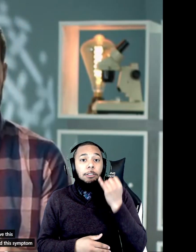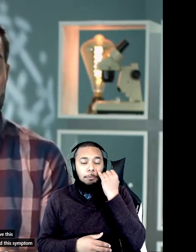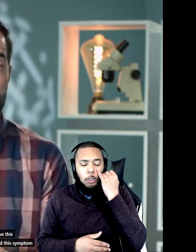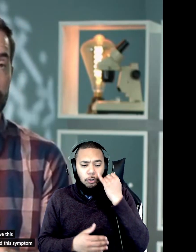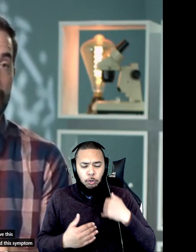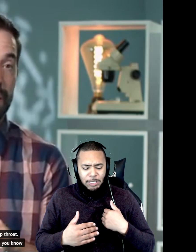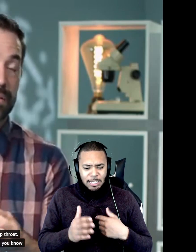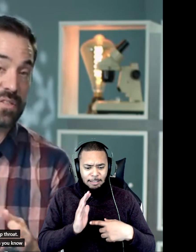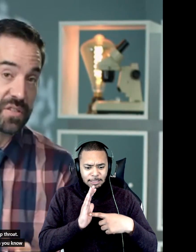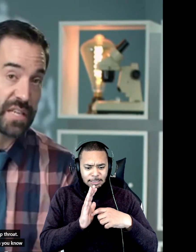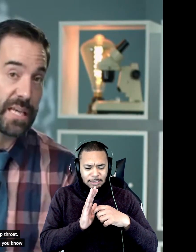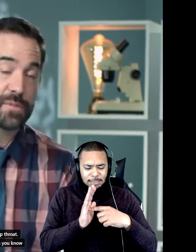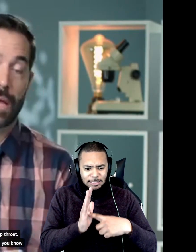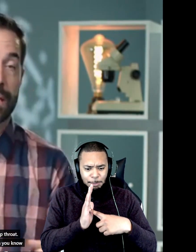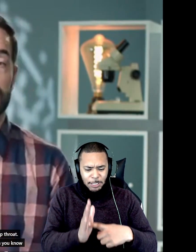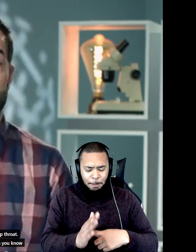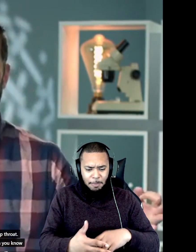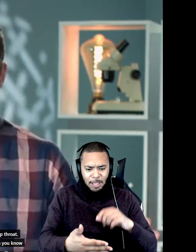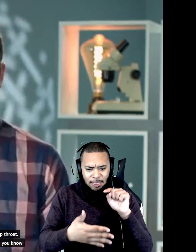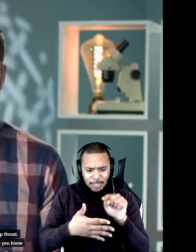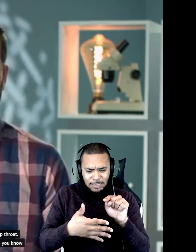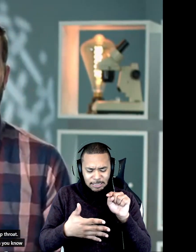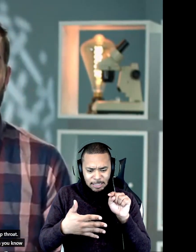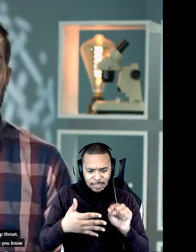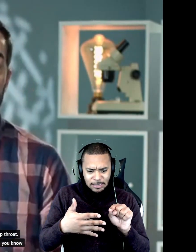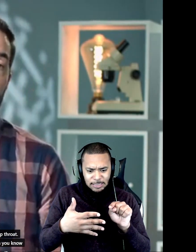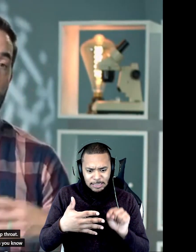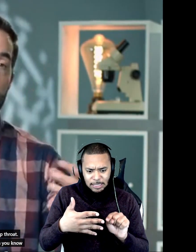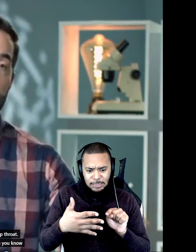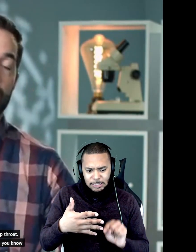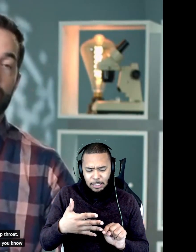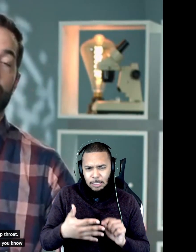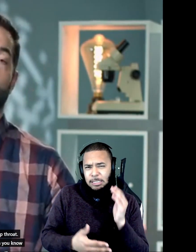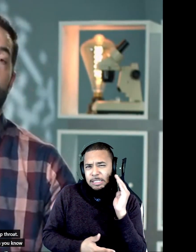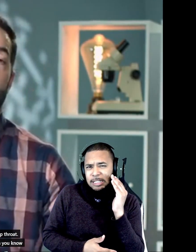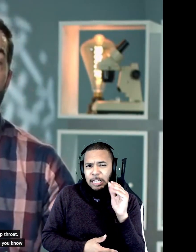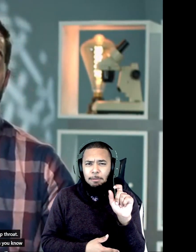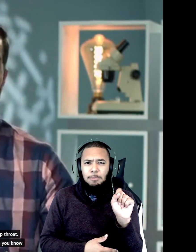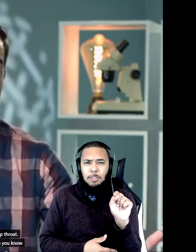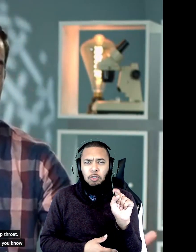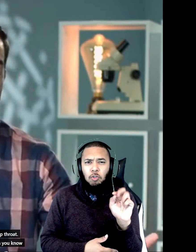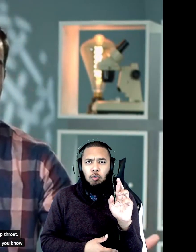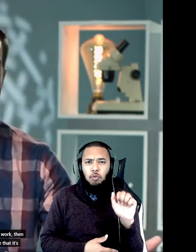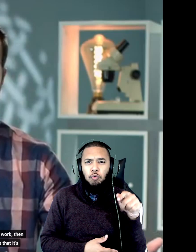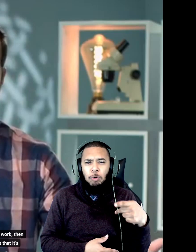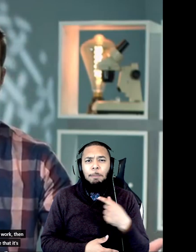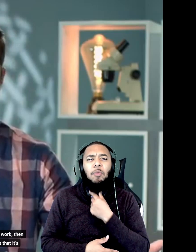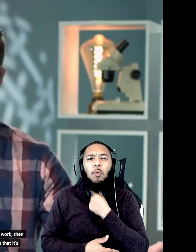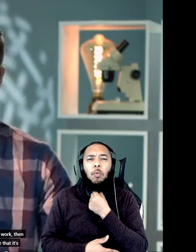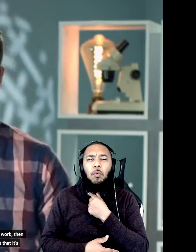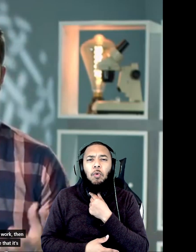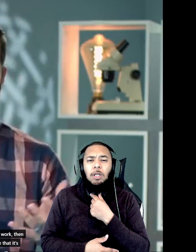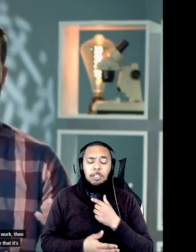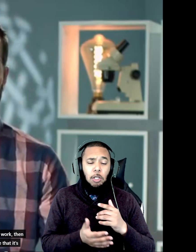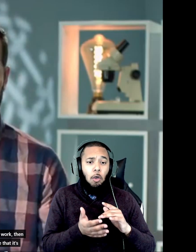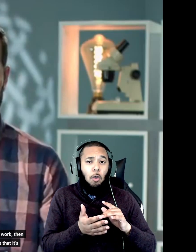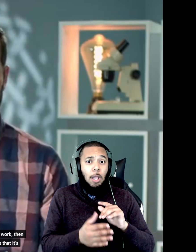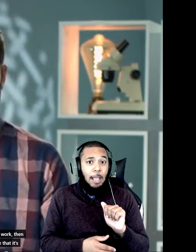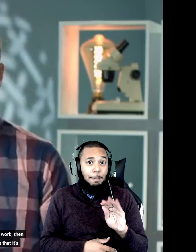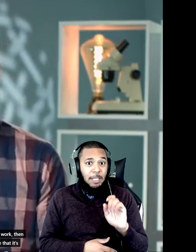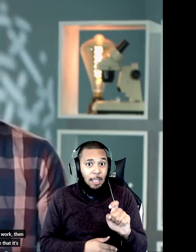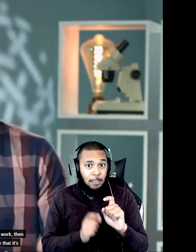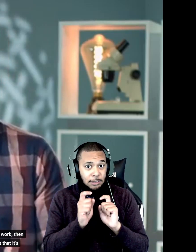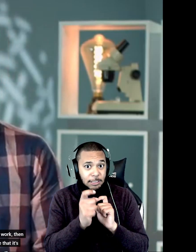symptom, and this symptom, and it seems like it's strep throat, but when they give you, an antibiotic and it doesn't